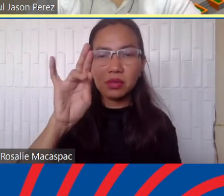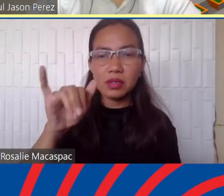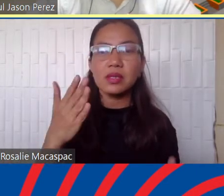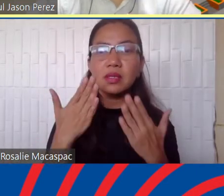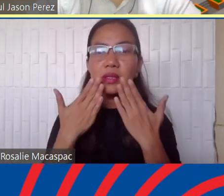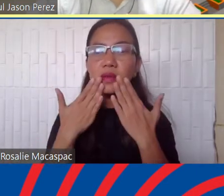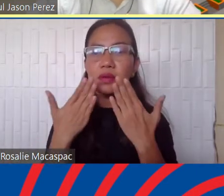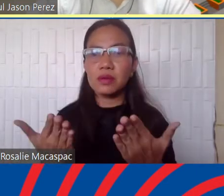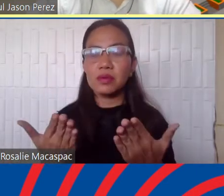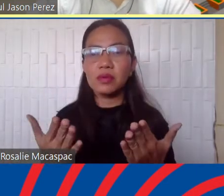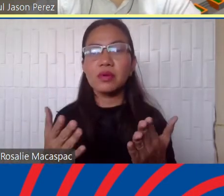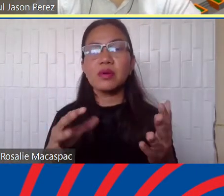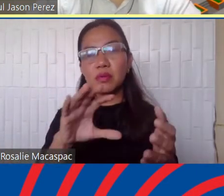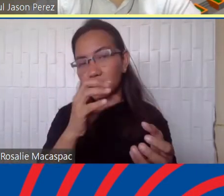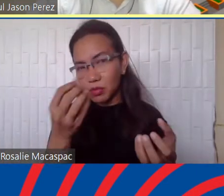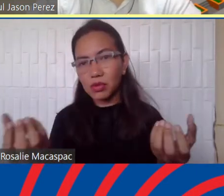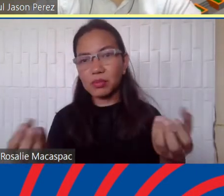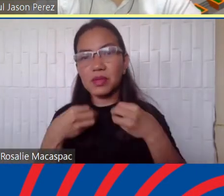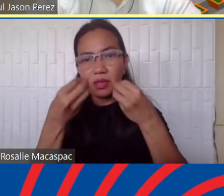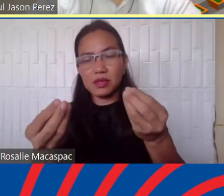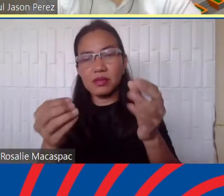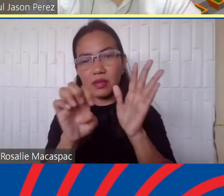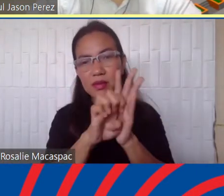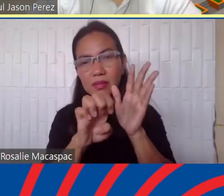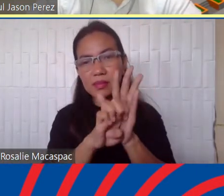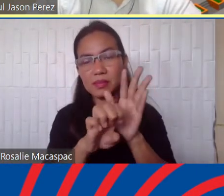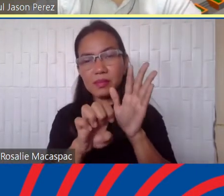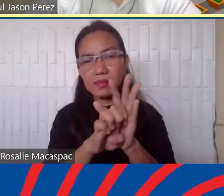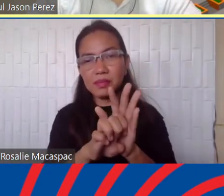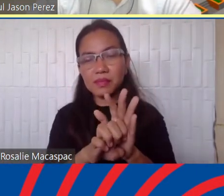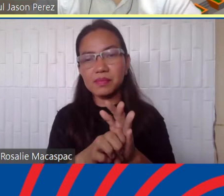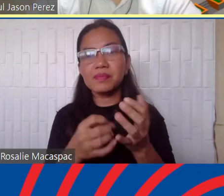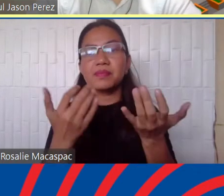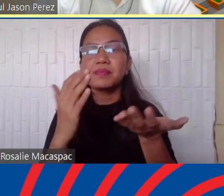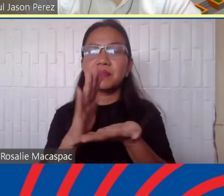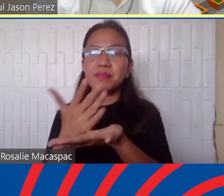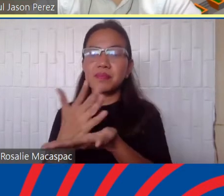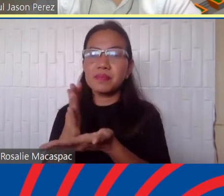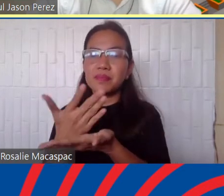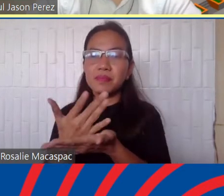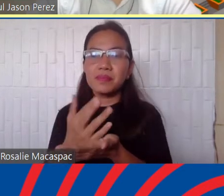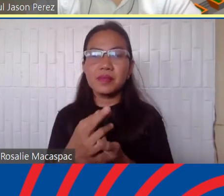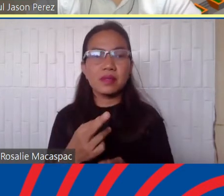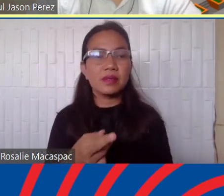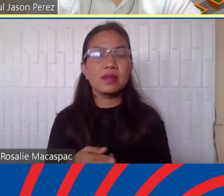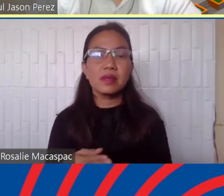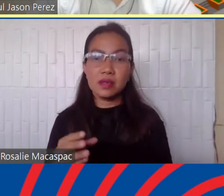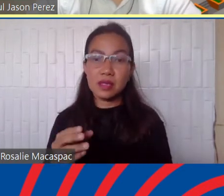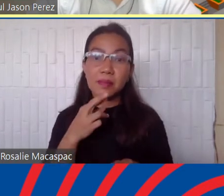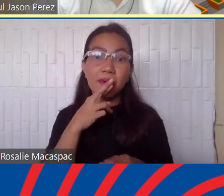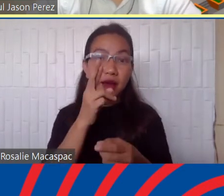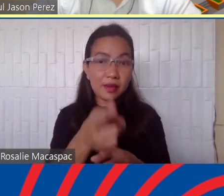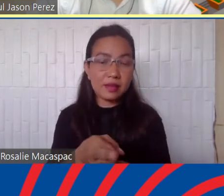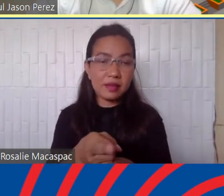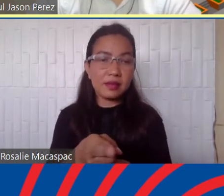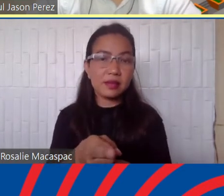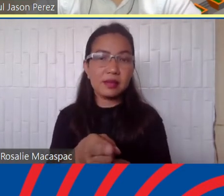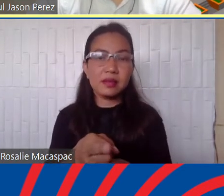for that example. I'll be checking that later. So I'll be sharing the responses. Hopefully this